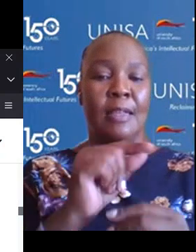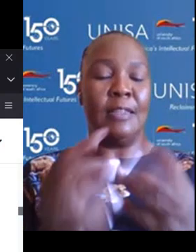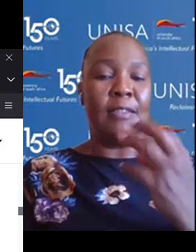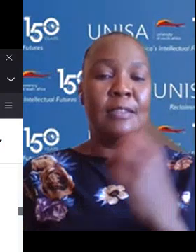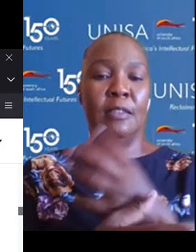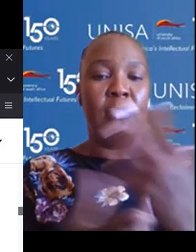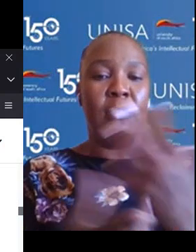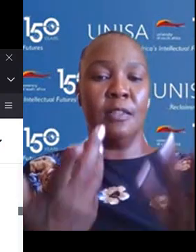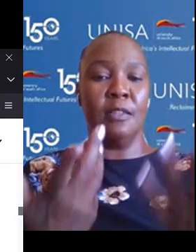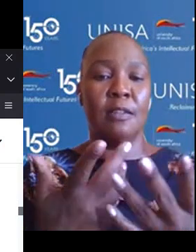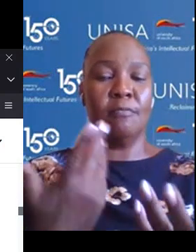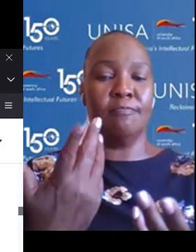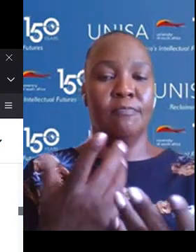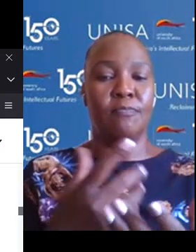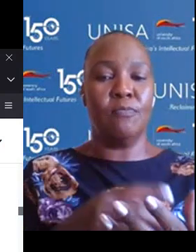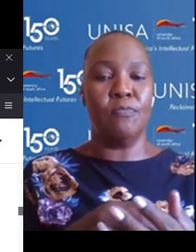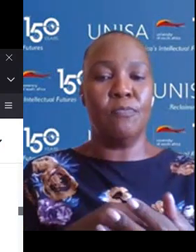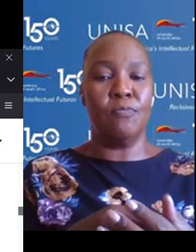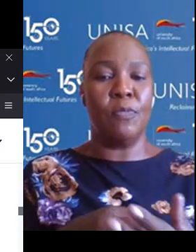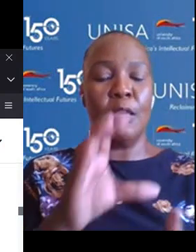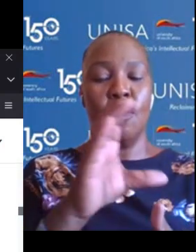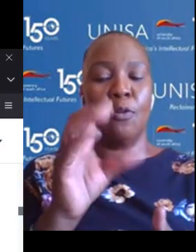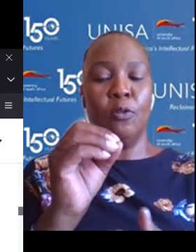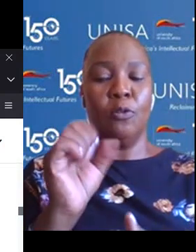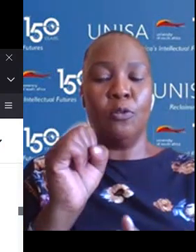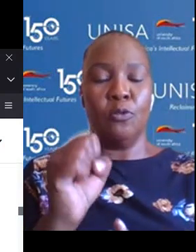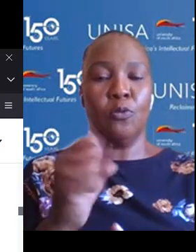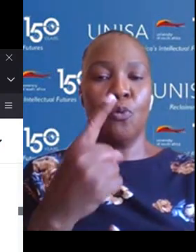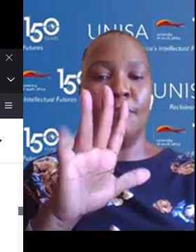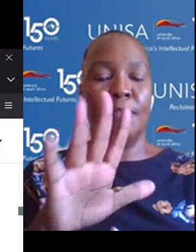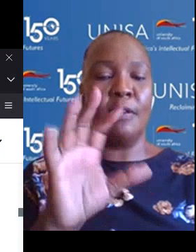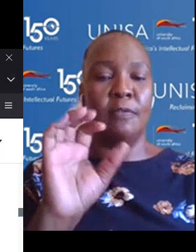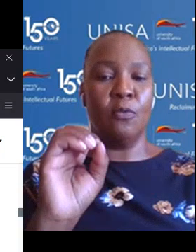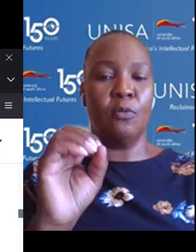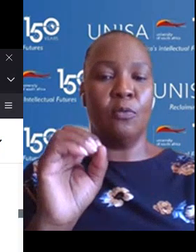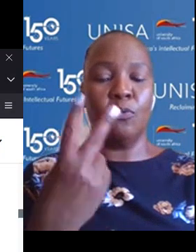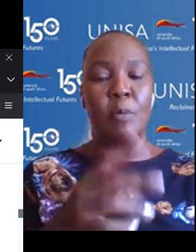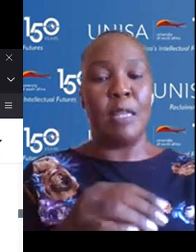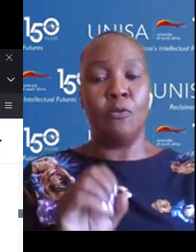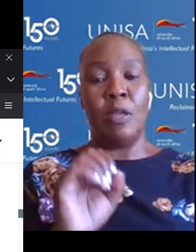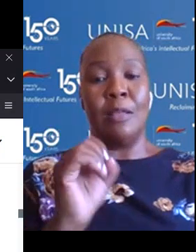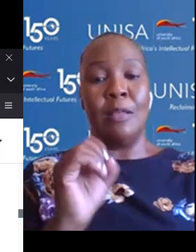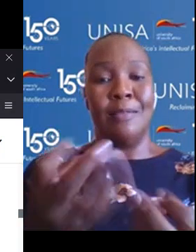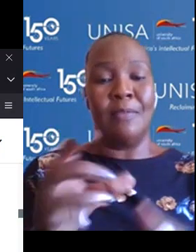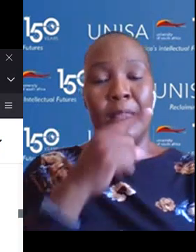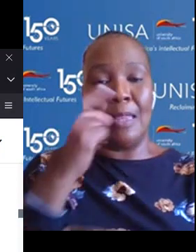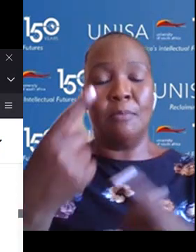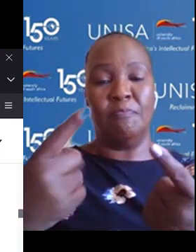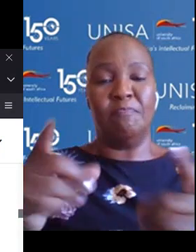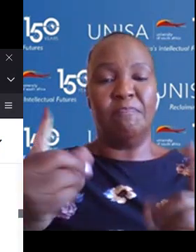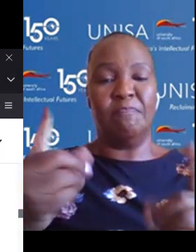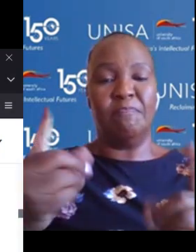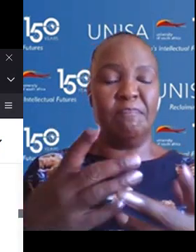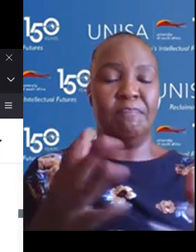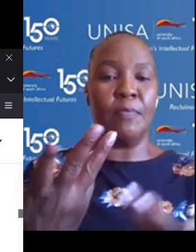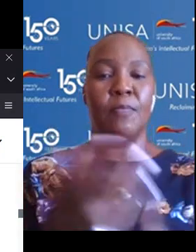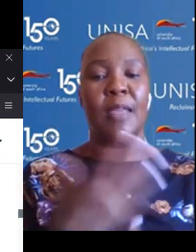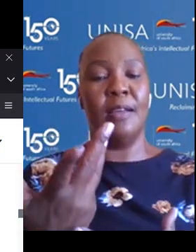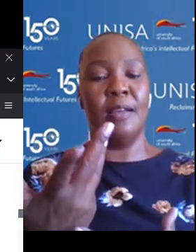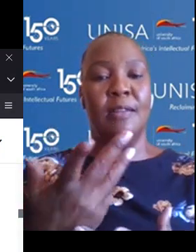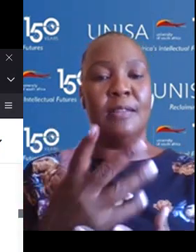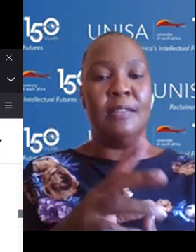one, they just use COS 1512, but you can name your section anything. And now we're going to, for instance, in this section,